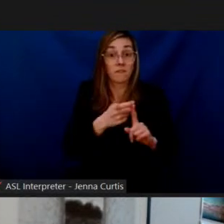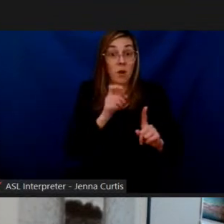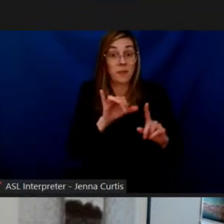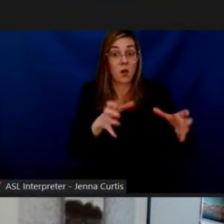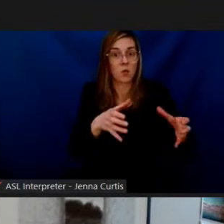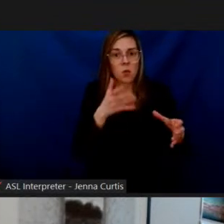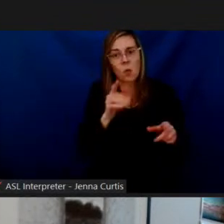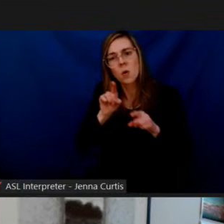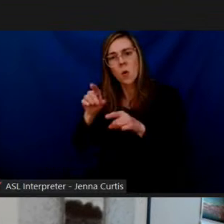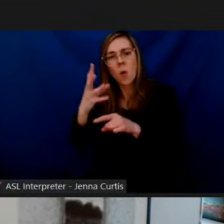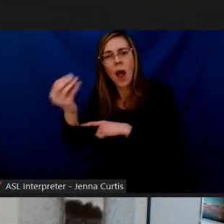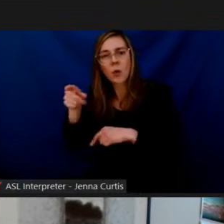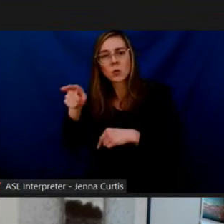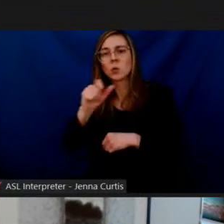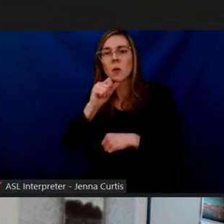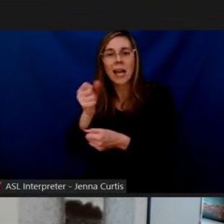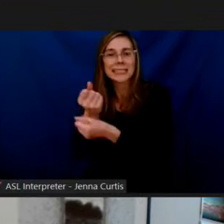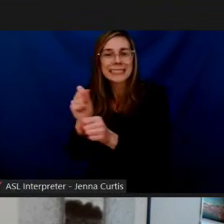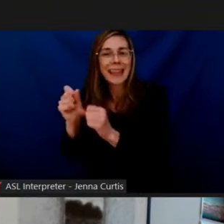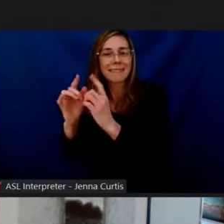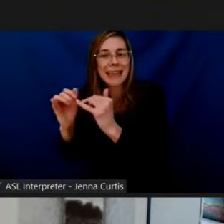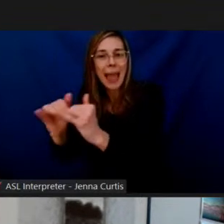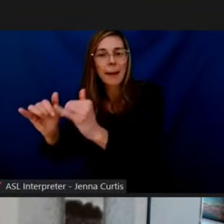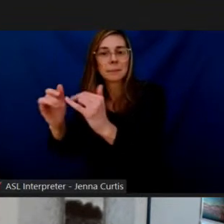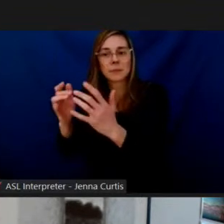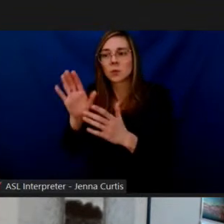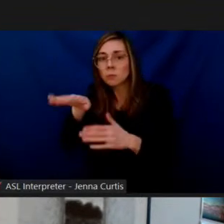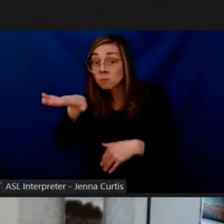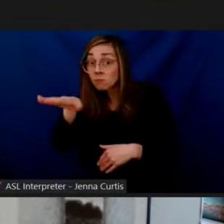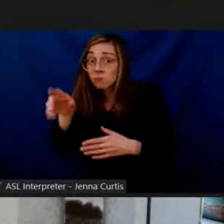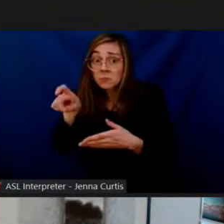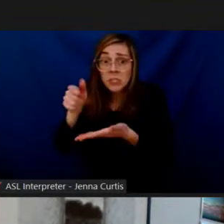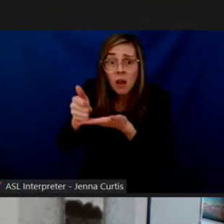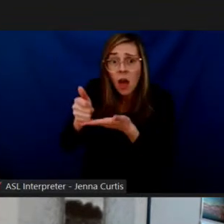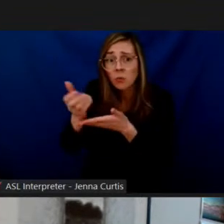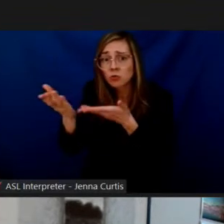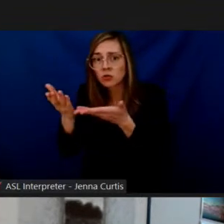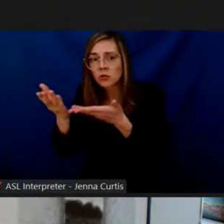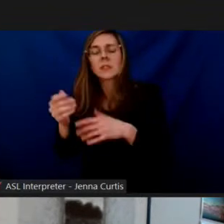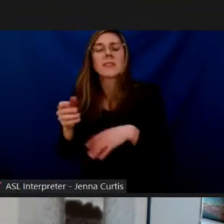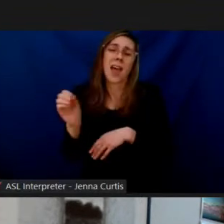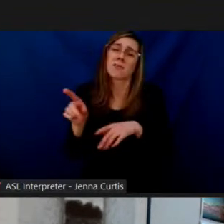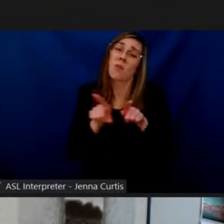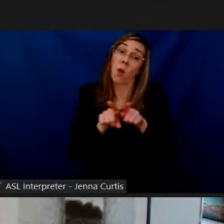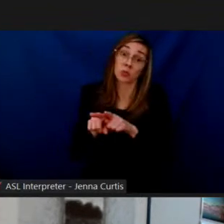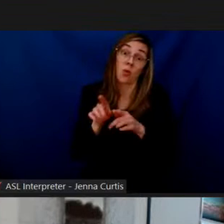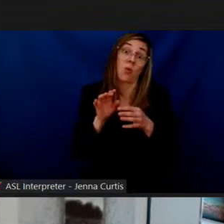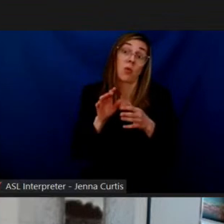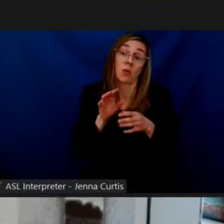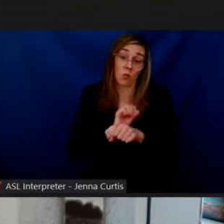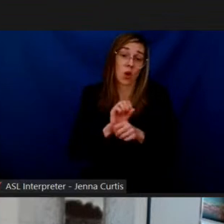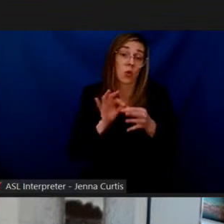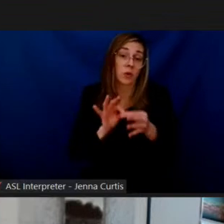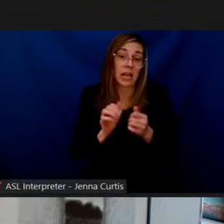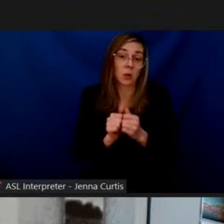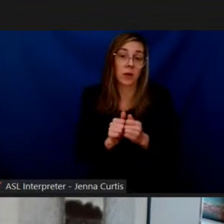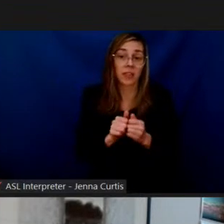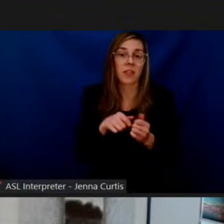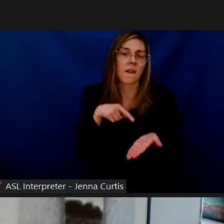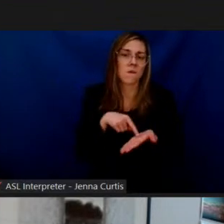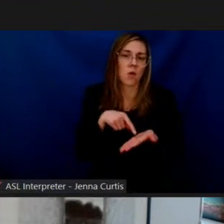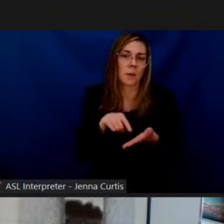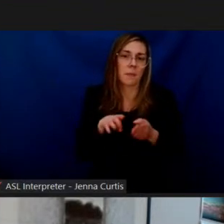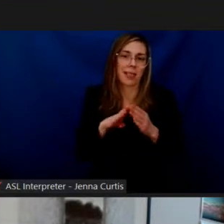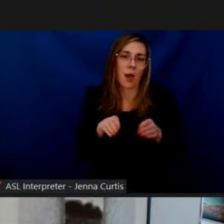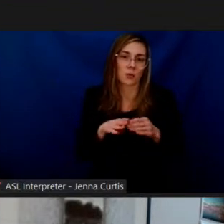that continues to happen, that needs to continue to happen around affordable housing. So this is just one more sliver,